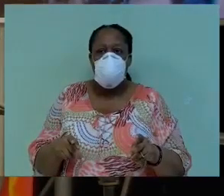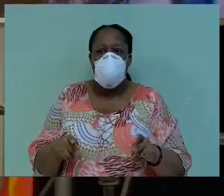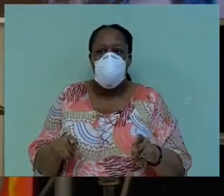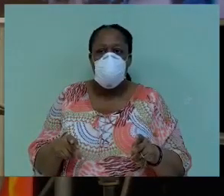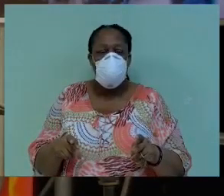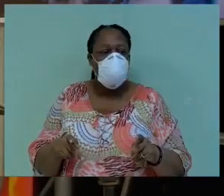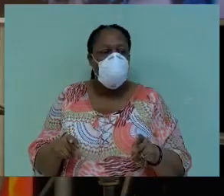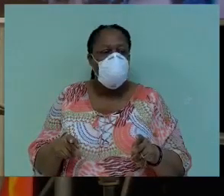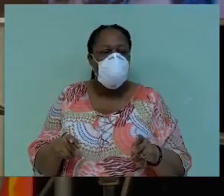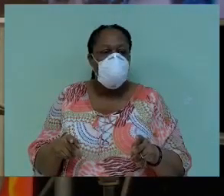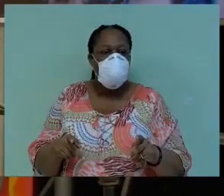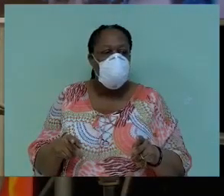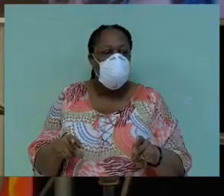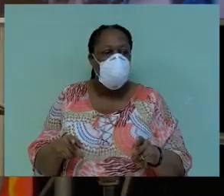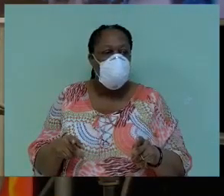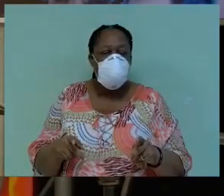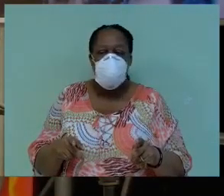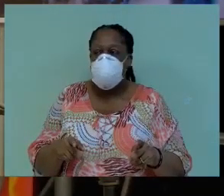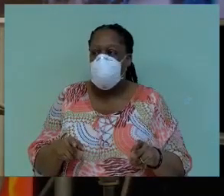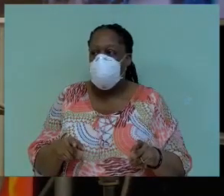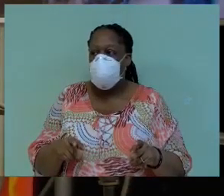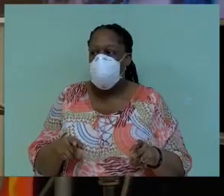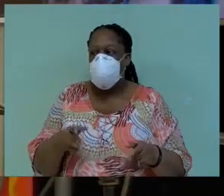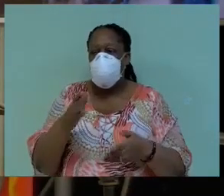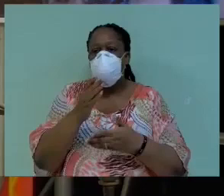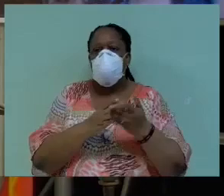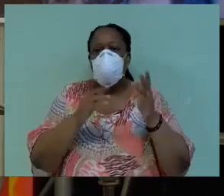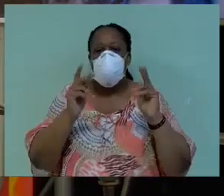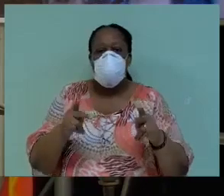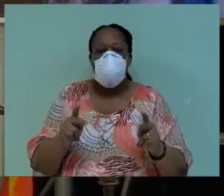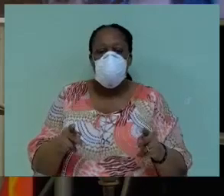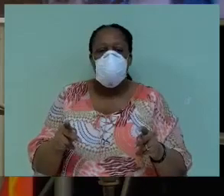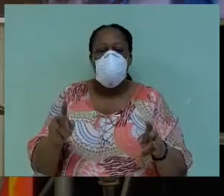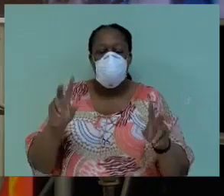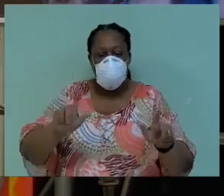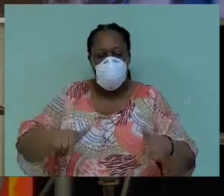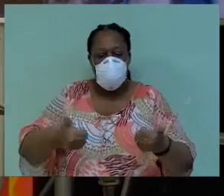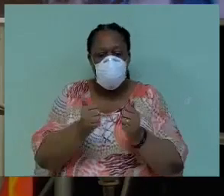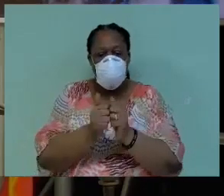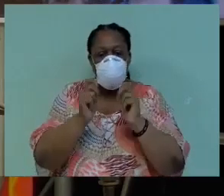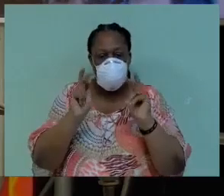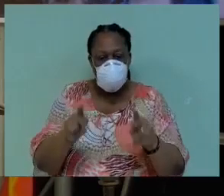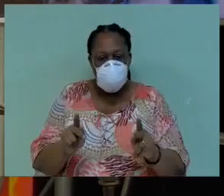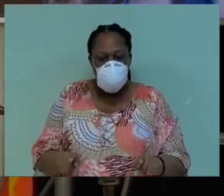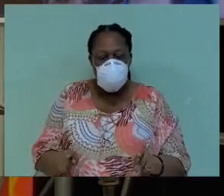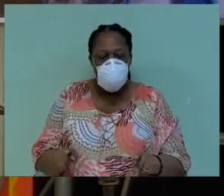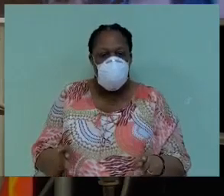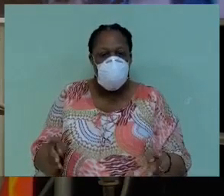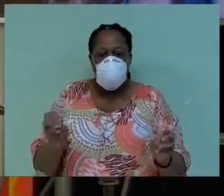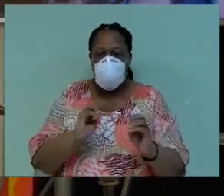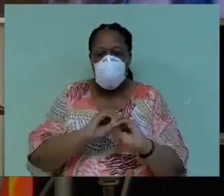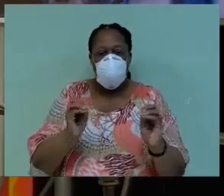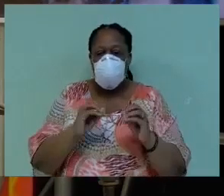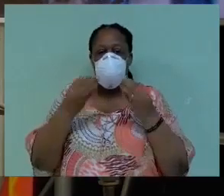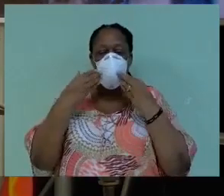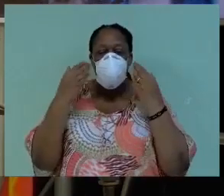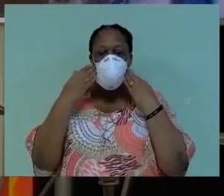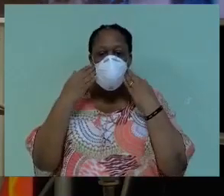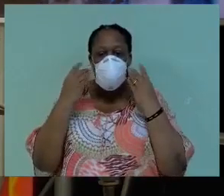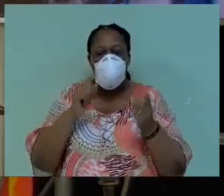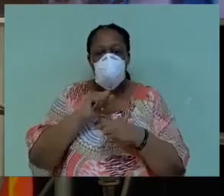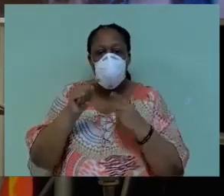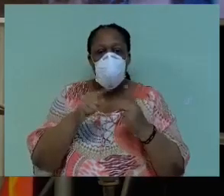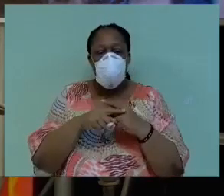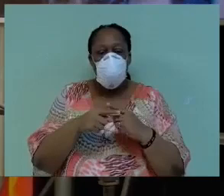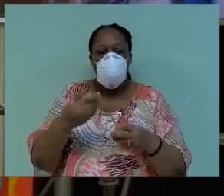If you're driving with the household persons you live with and there is no one who is in quarantine or isolation, you don't necessarily have to